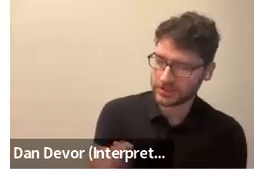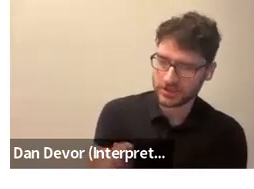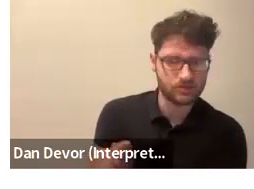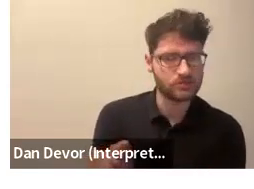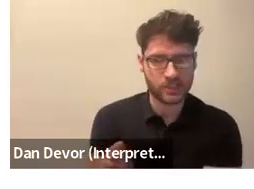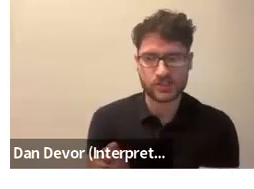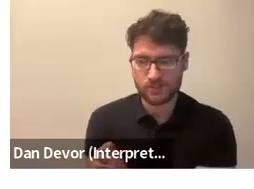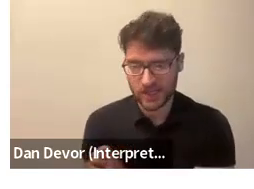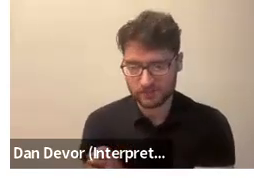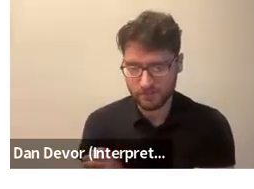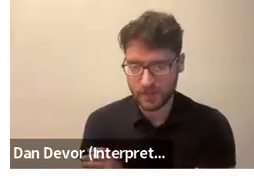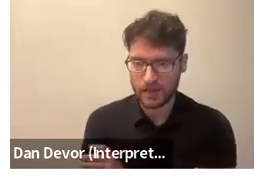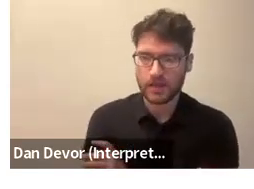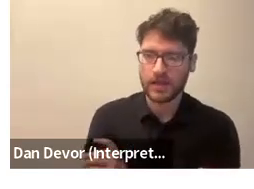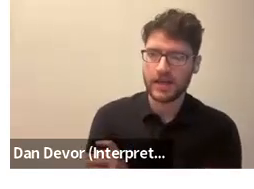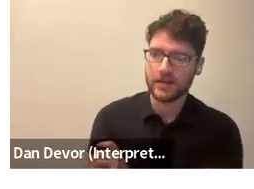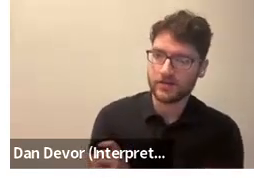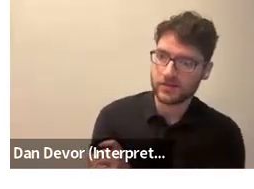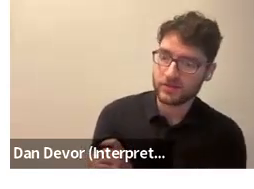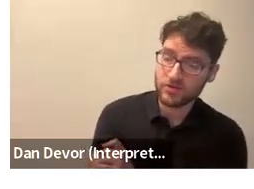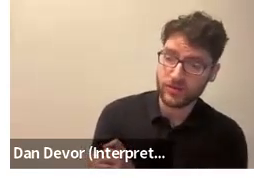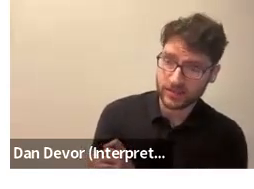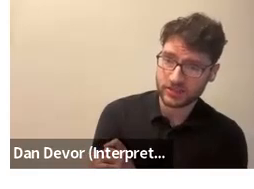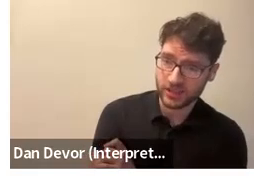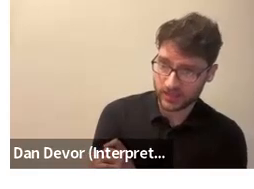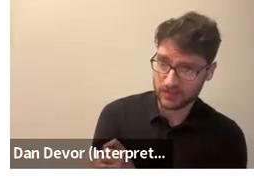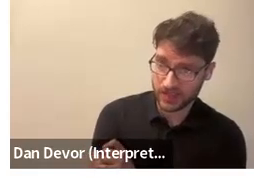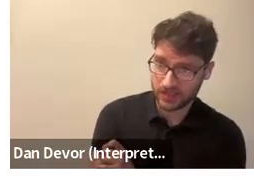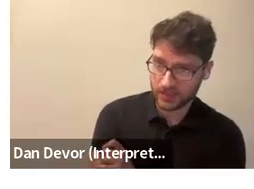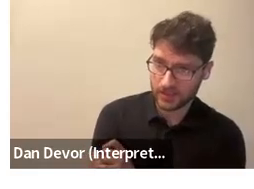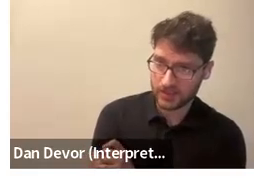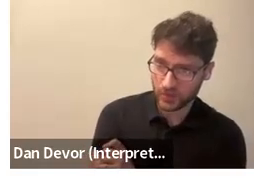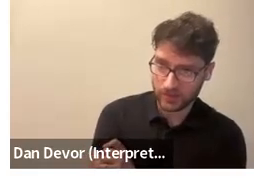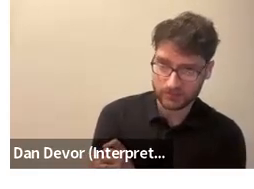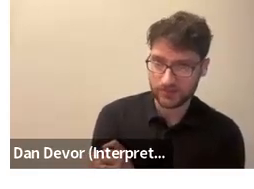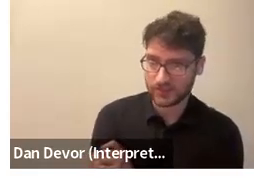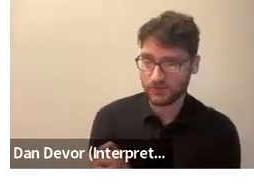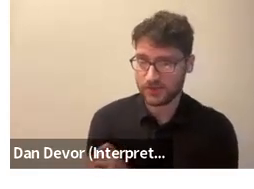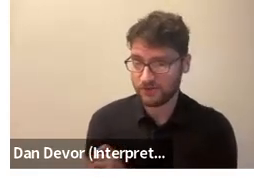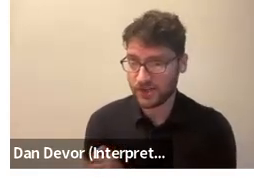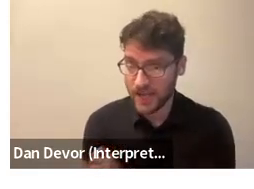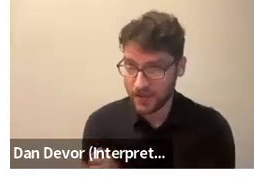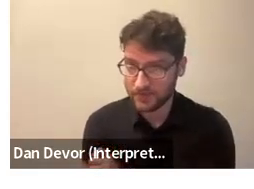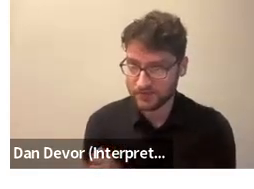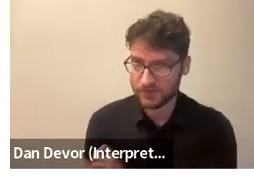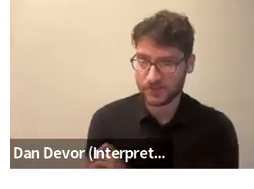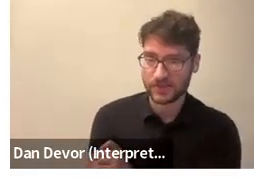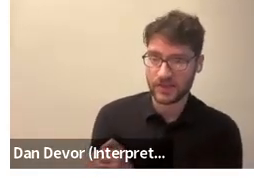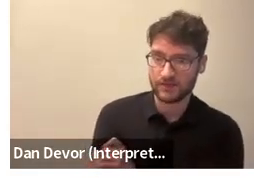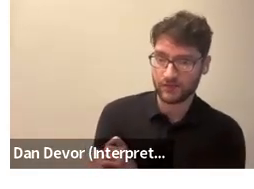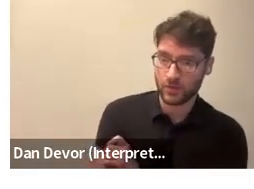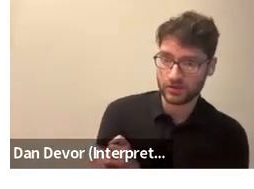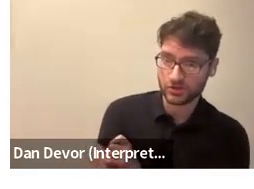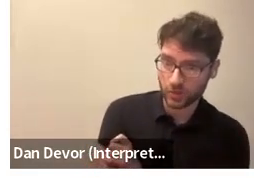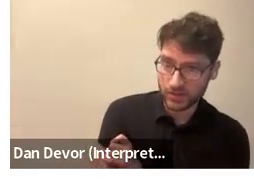same location, changes the meaning. And also the movement can change the meaning as well. For example, the sign for name versus